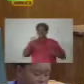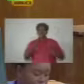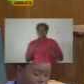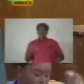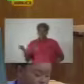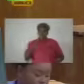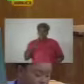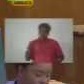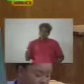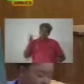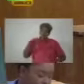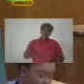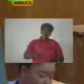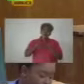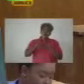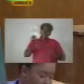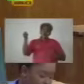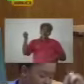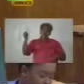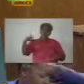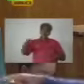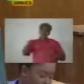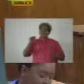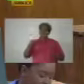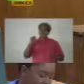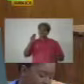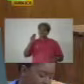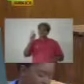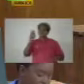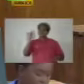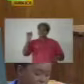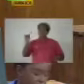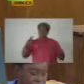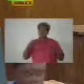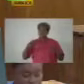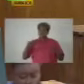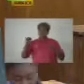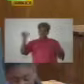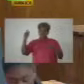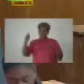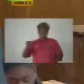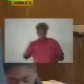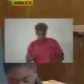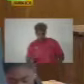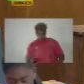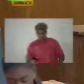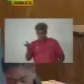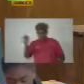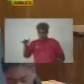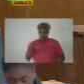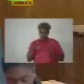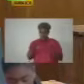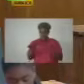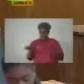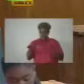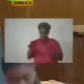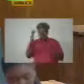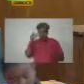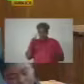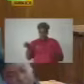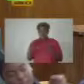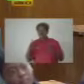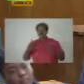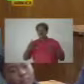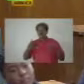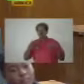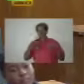it was paused so that some fest could be held. They act that way because when we had